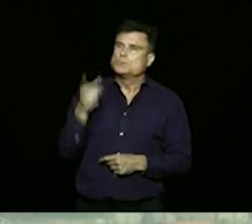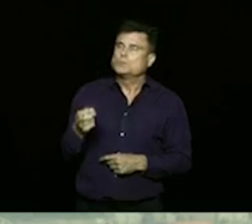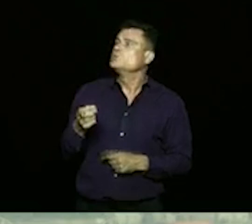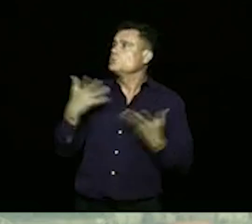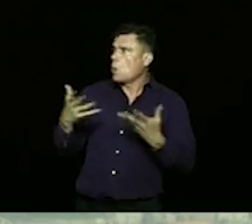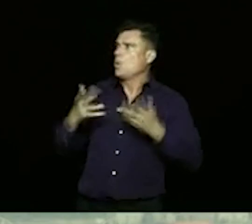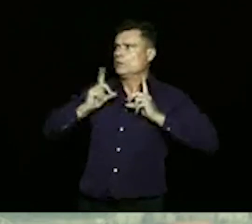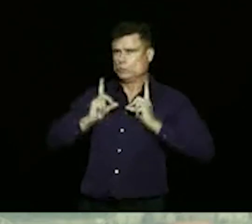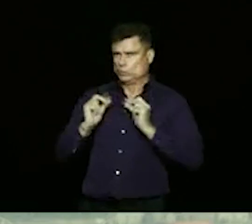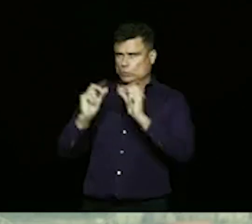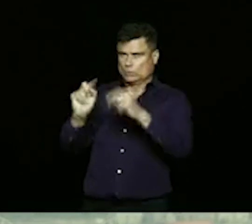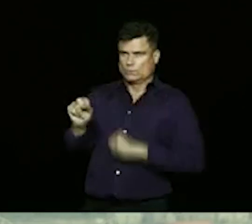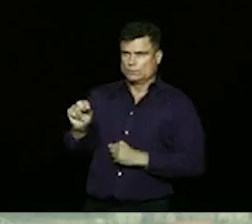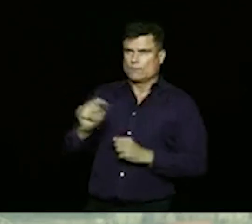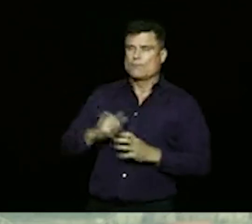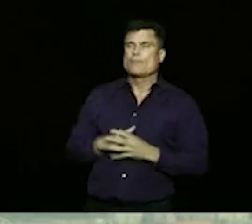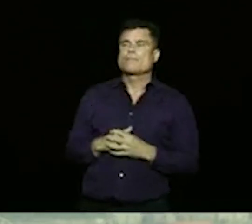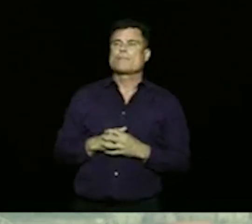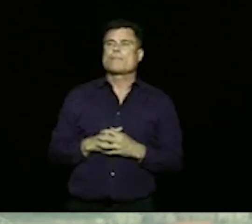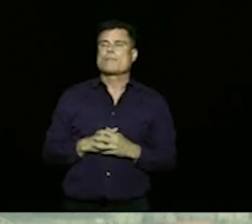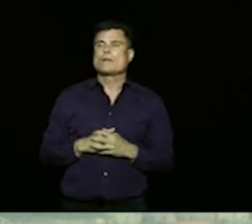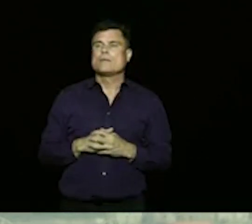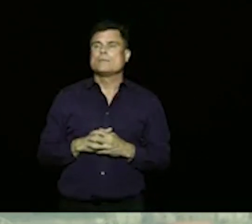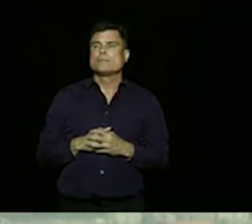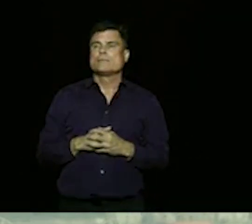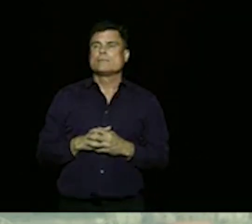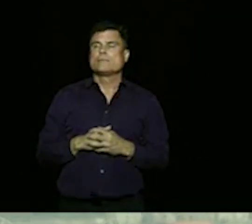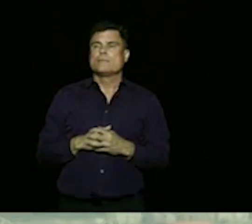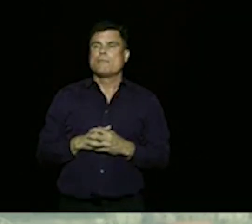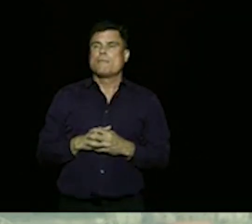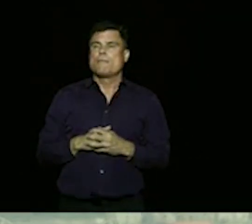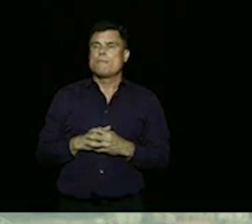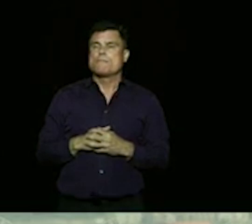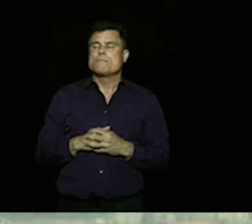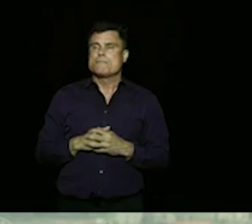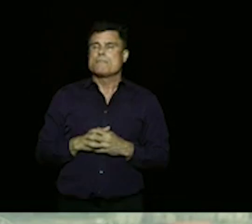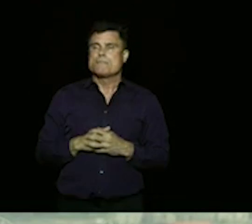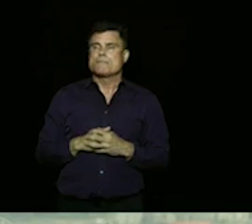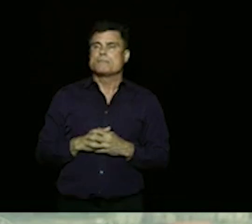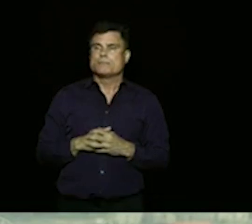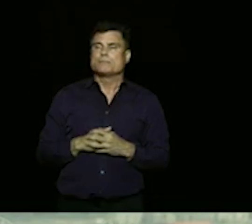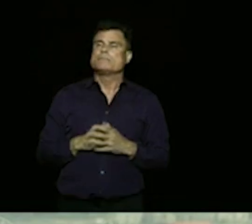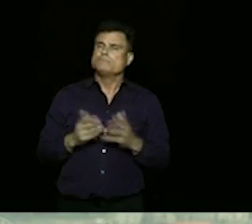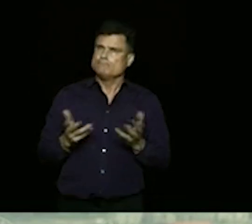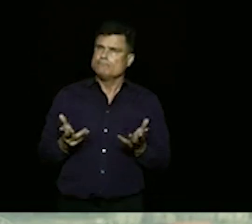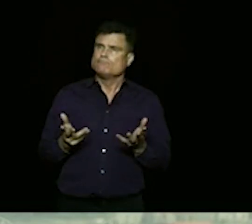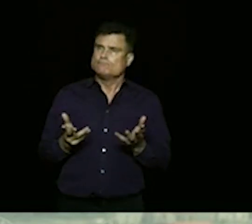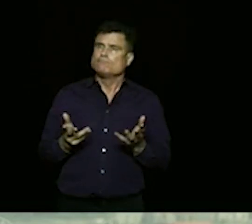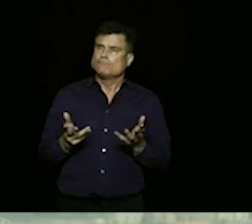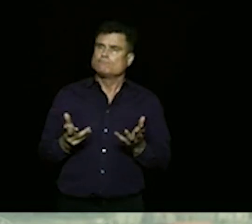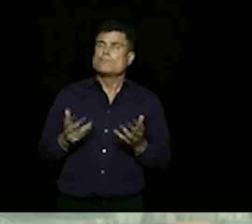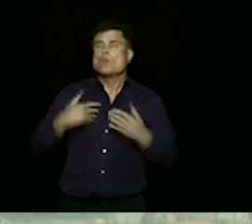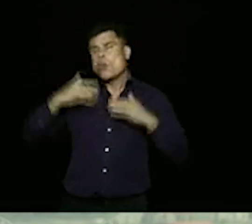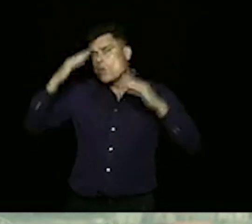hope, but I say this with all caution, that this will be a moment where we